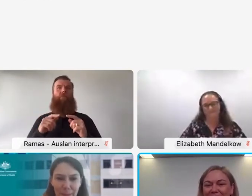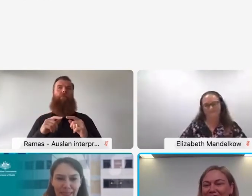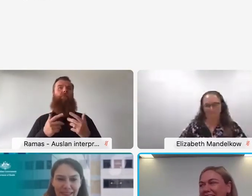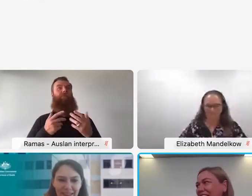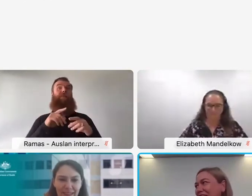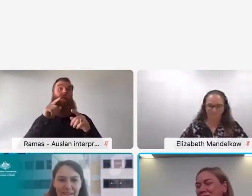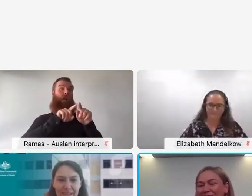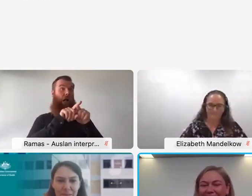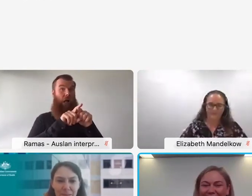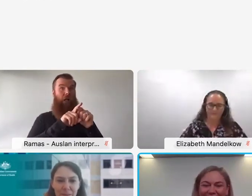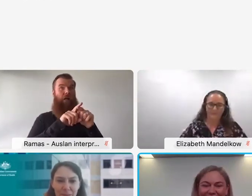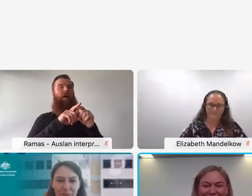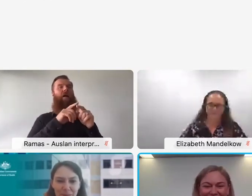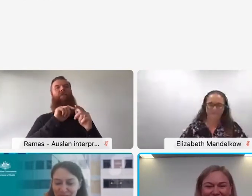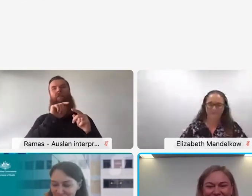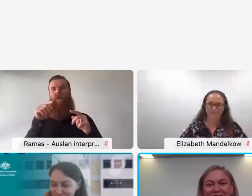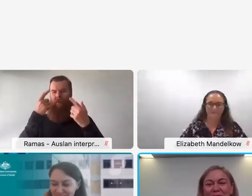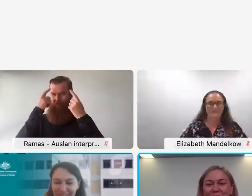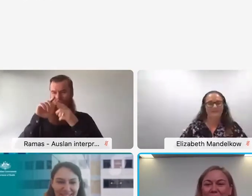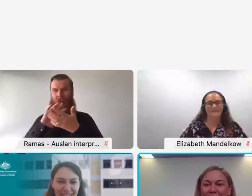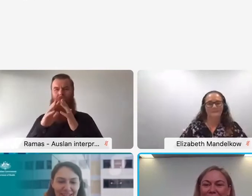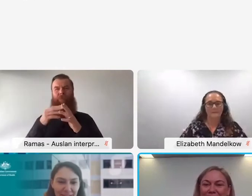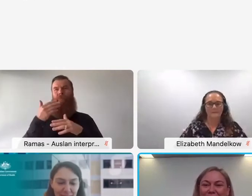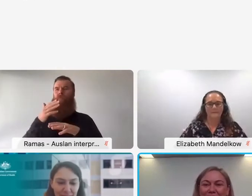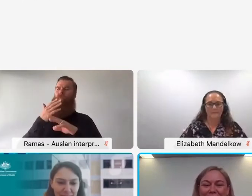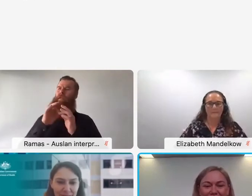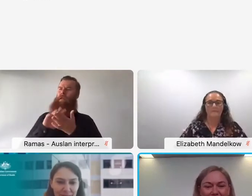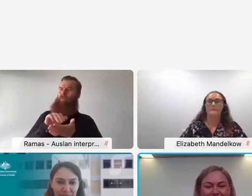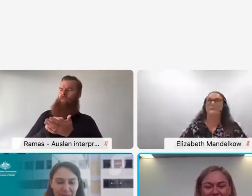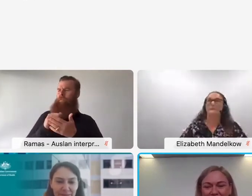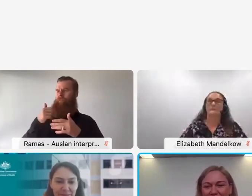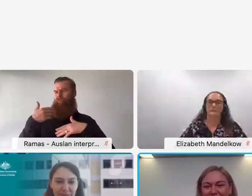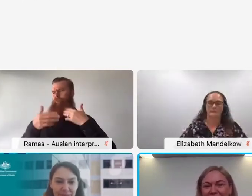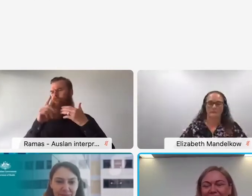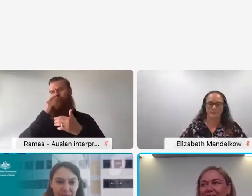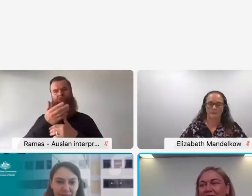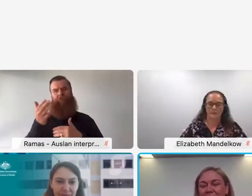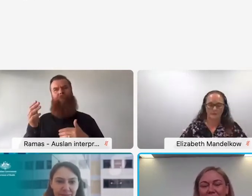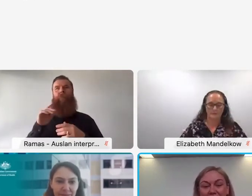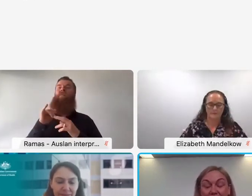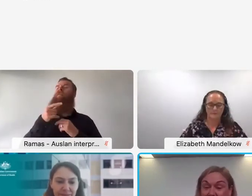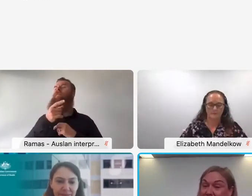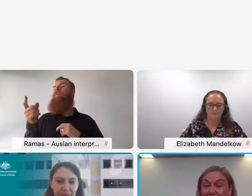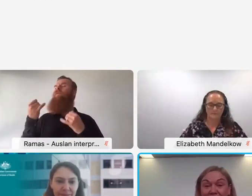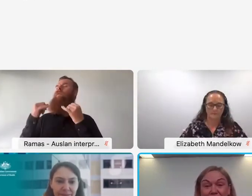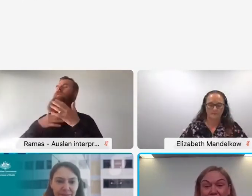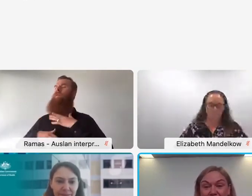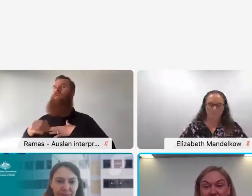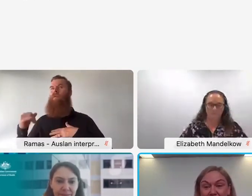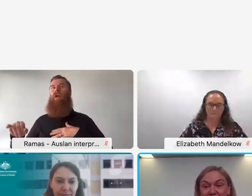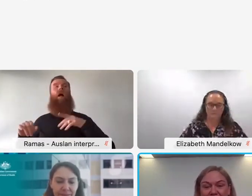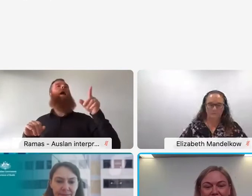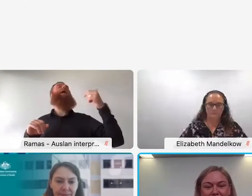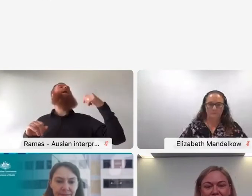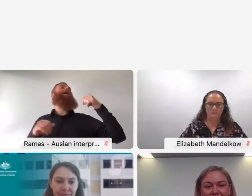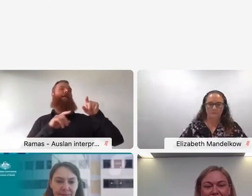training already, and been putting their new learning into practice straight away. So, that's a positive